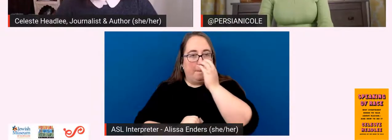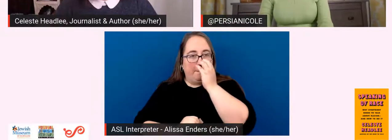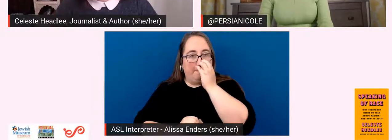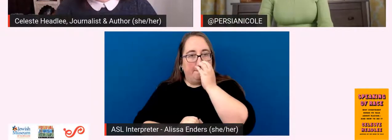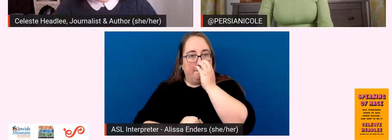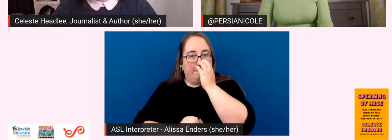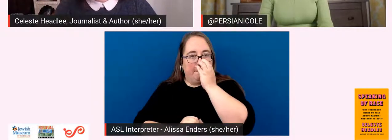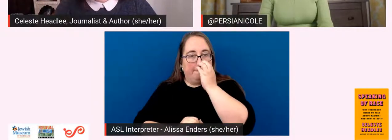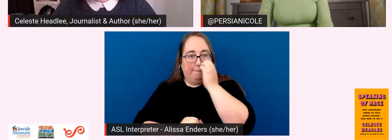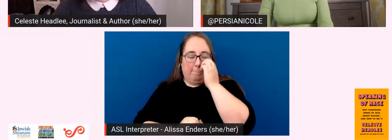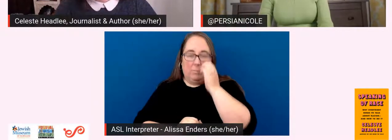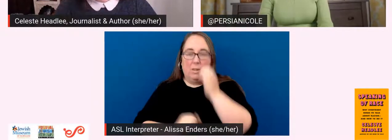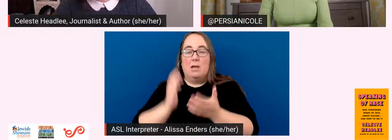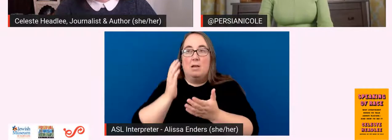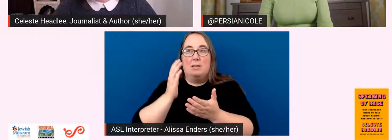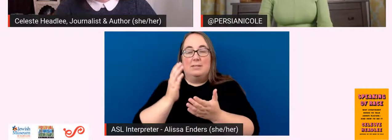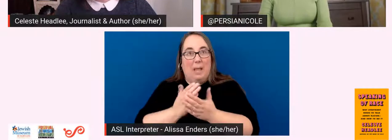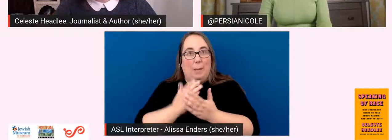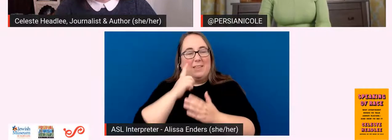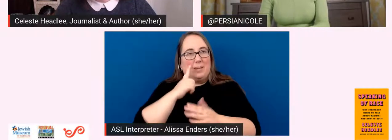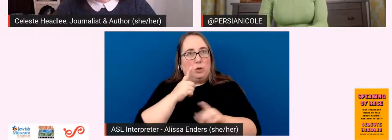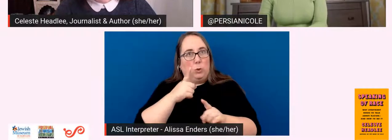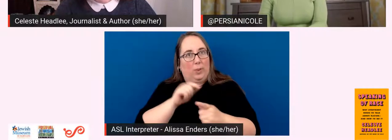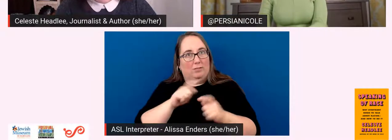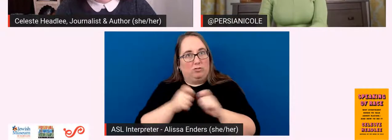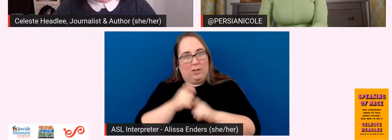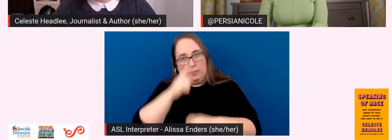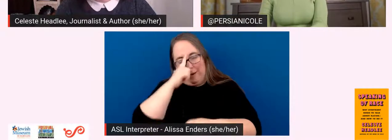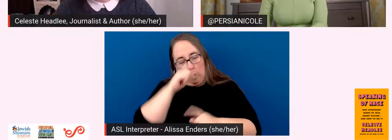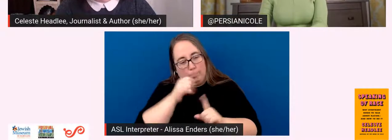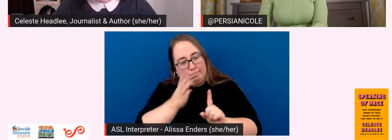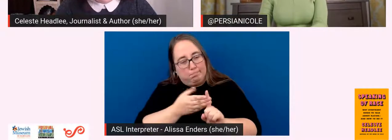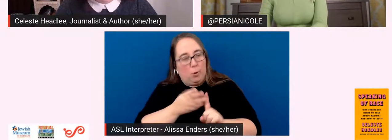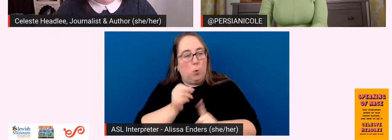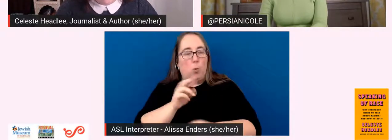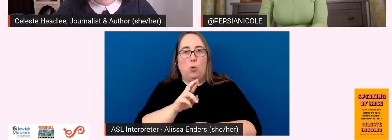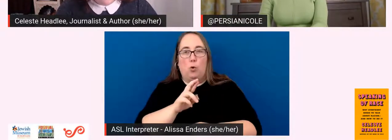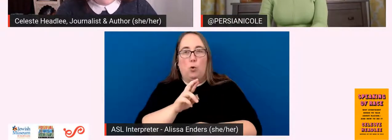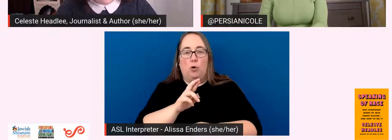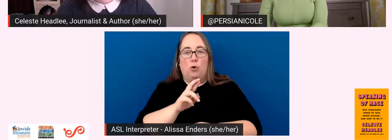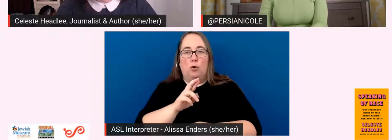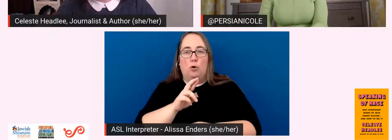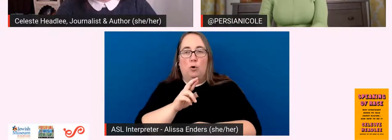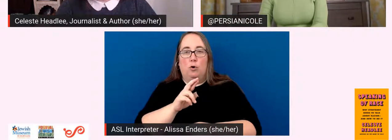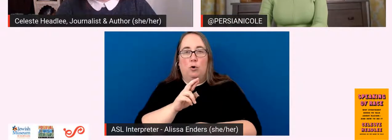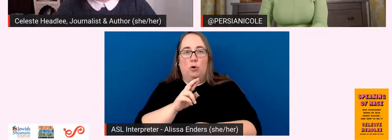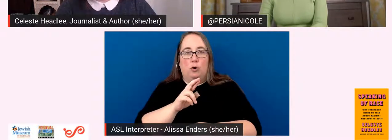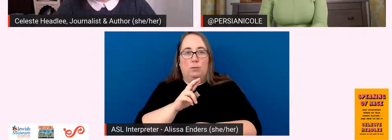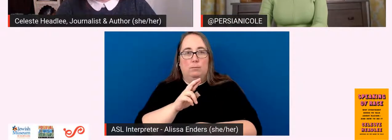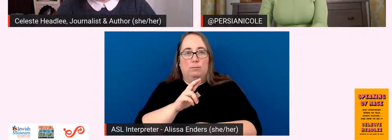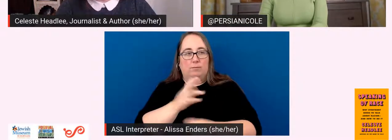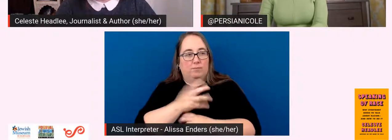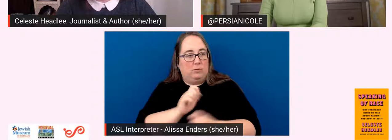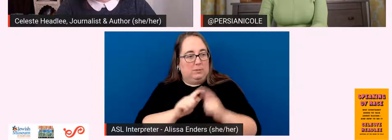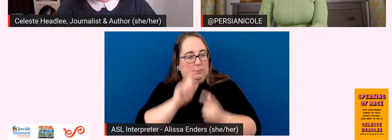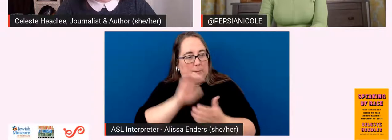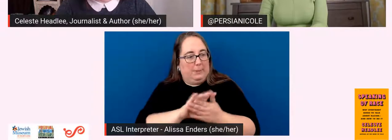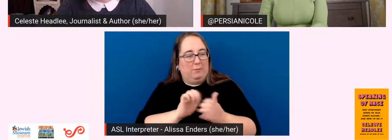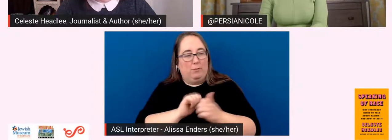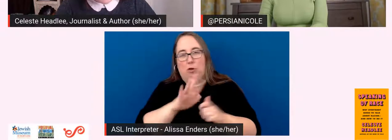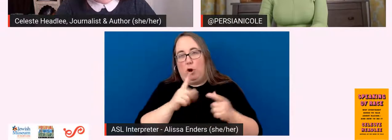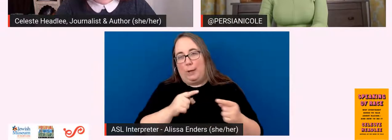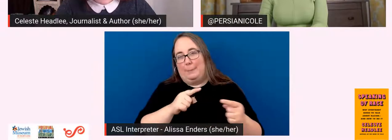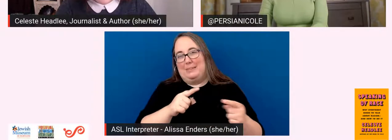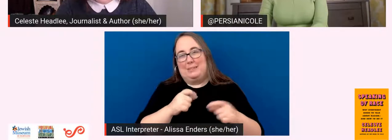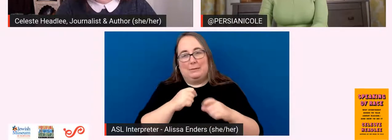stop going into these conversations expecting to convince someone or wear them down with the force of your arguments and